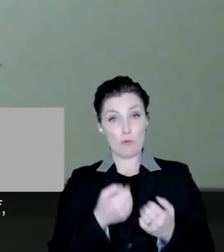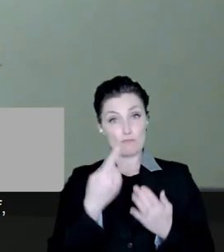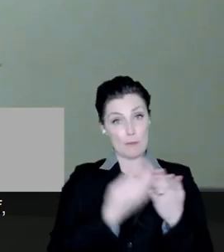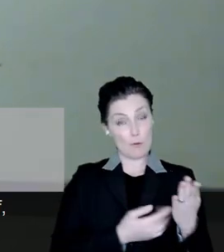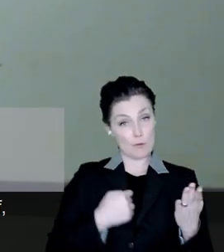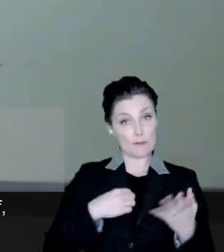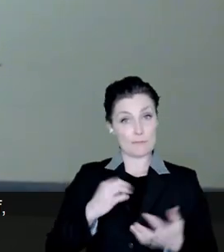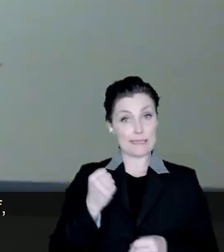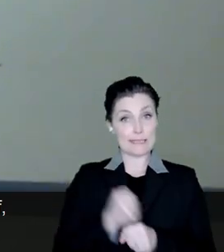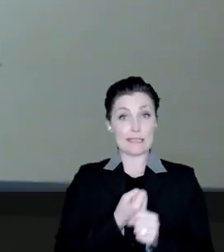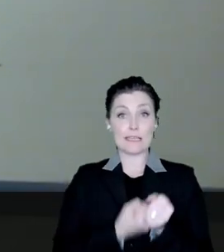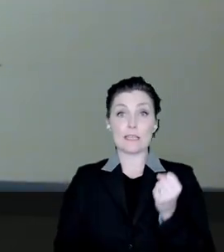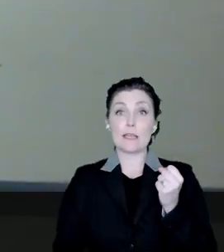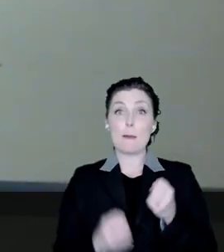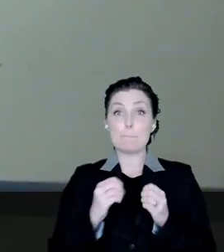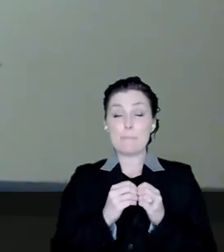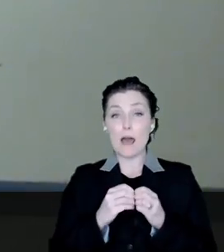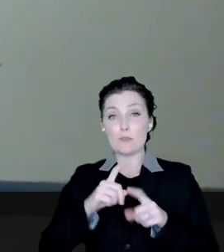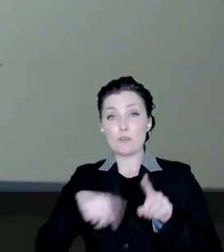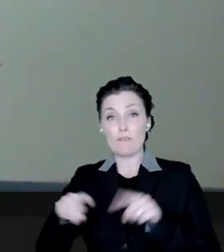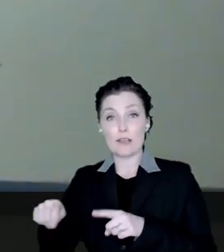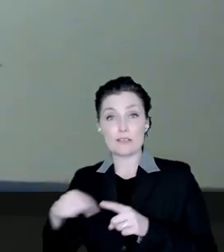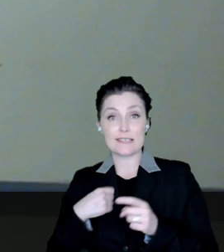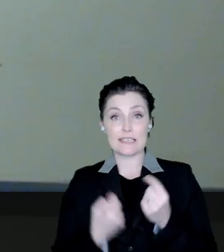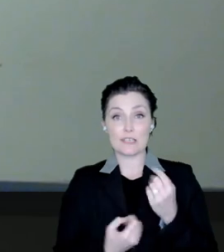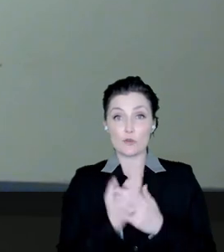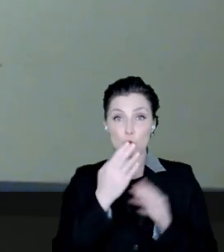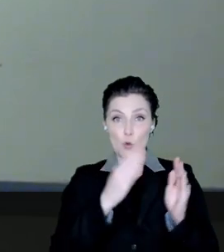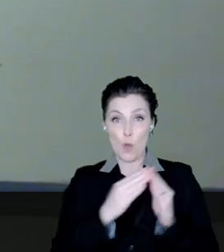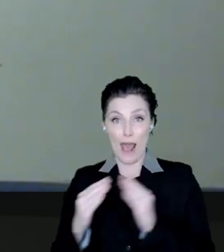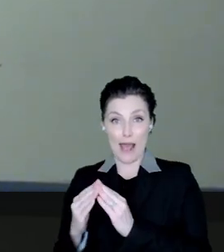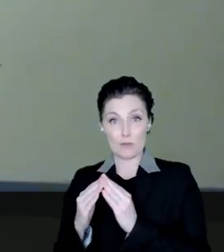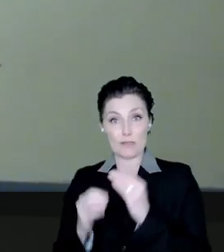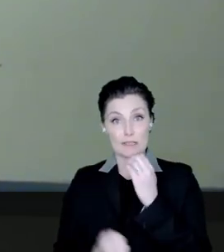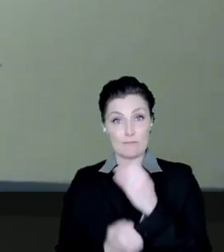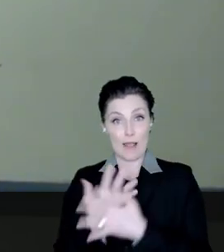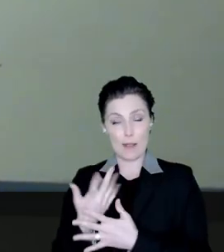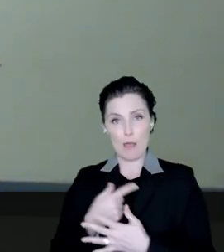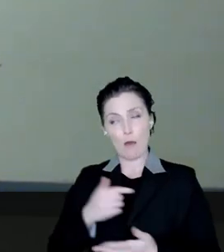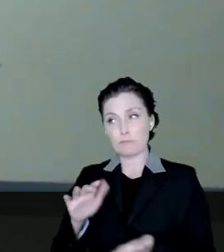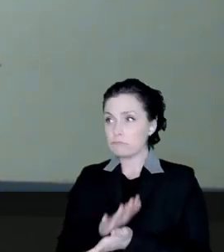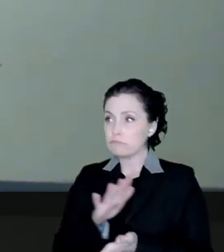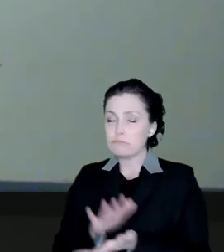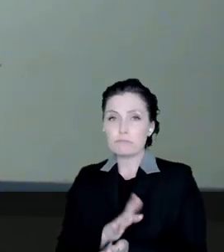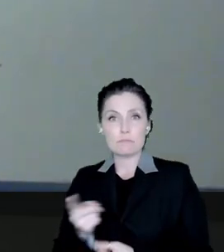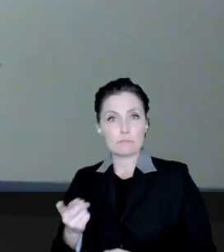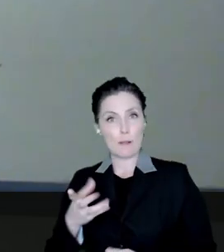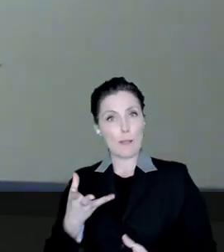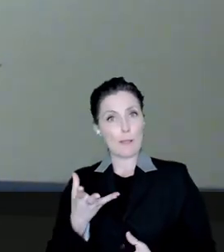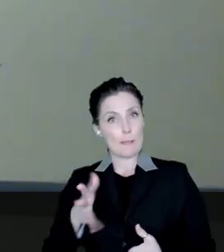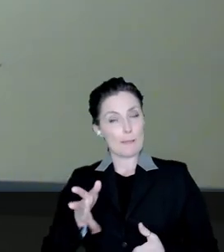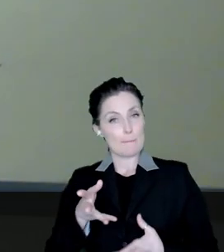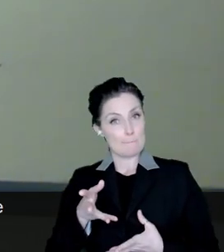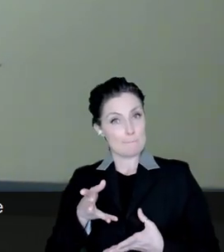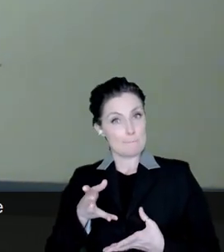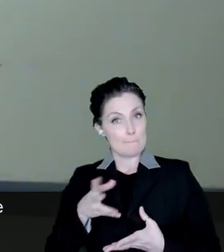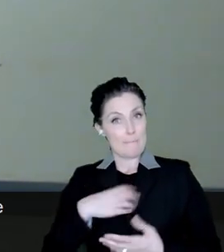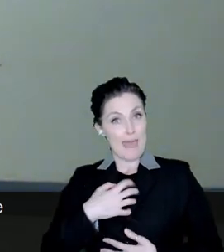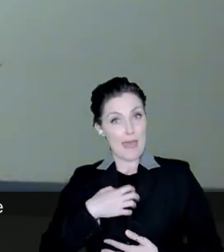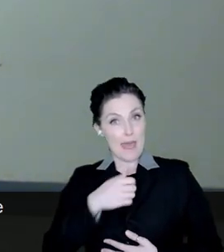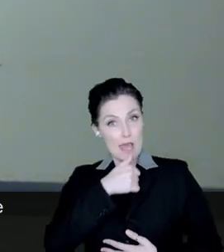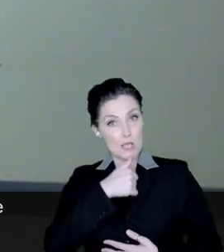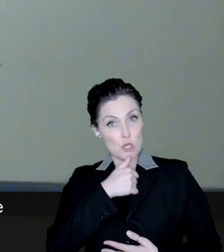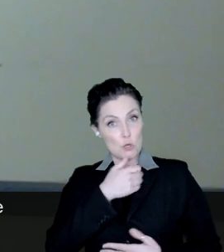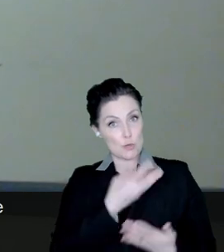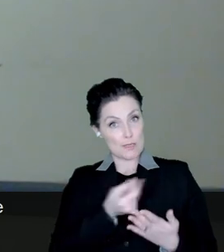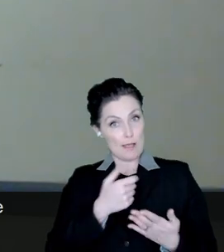housing developments. And I was really pleased that the Mayor adopted some of the ideas that came forward as recommendations around a